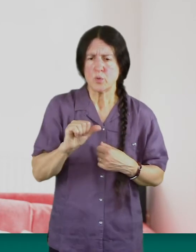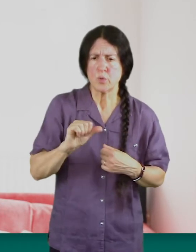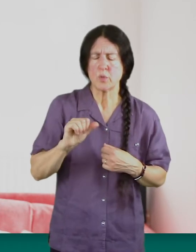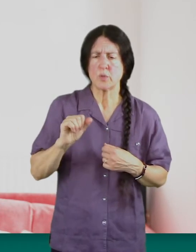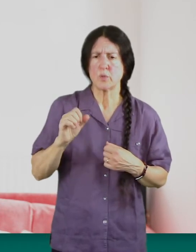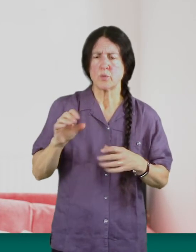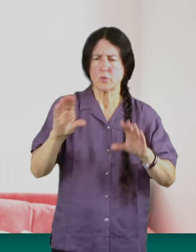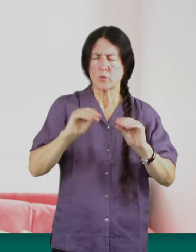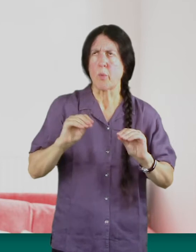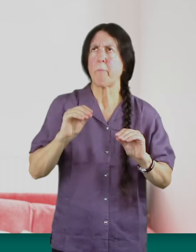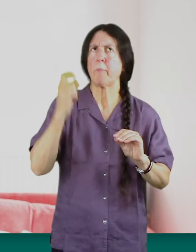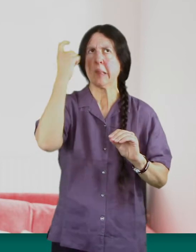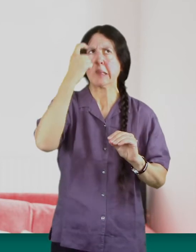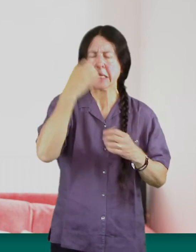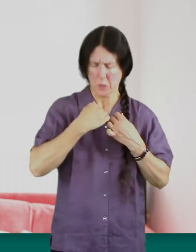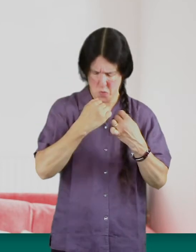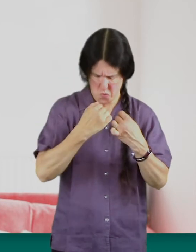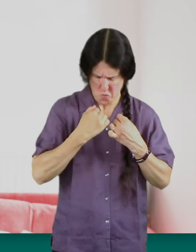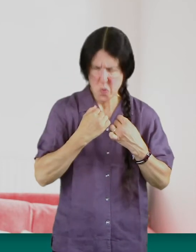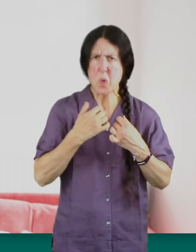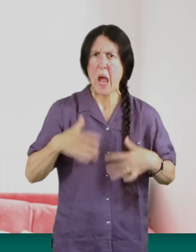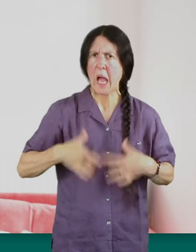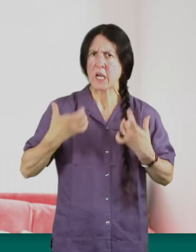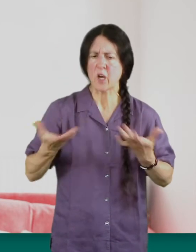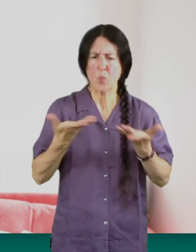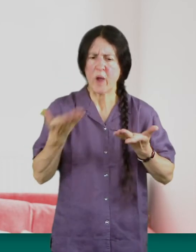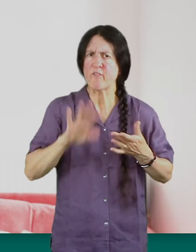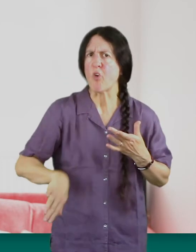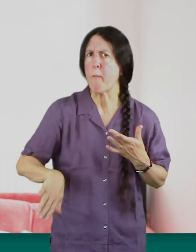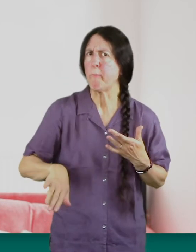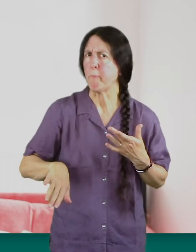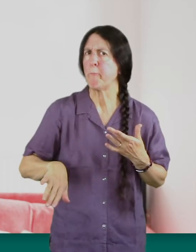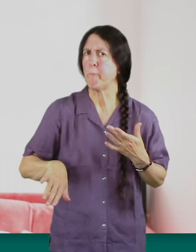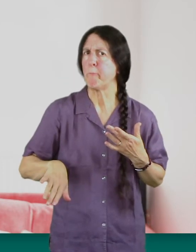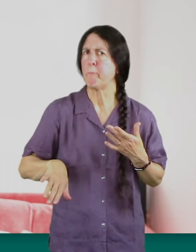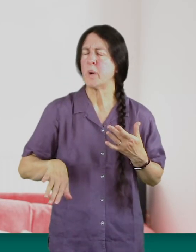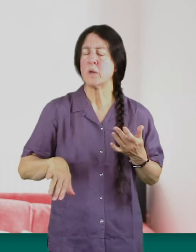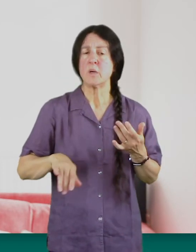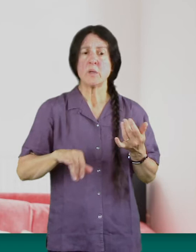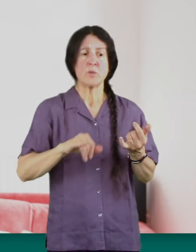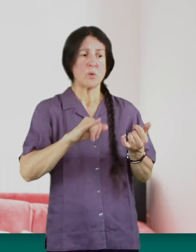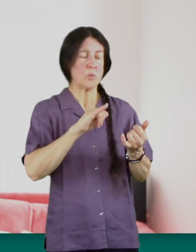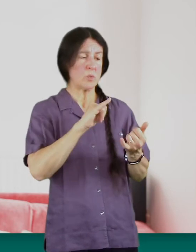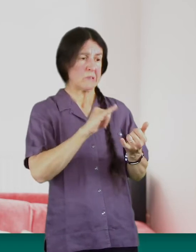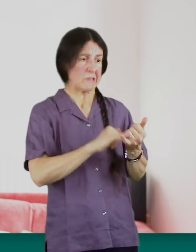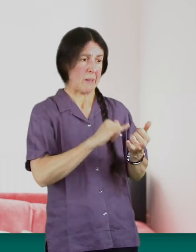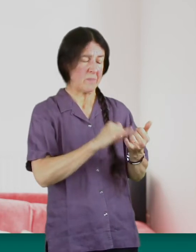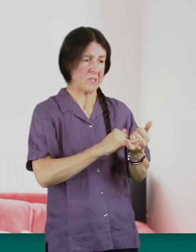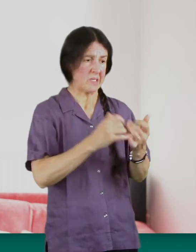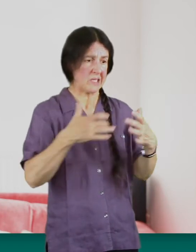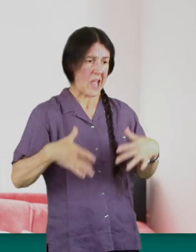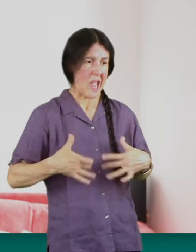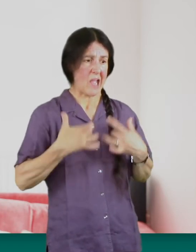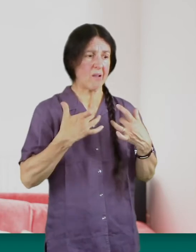for Samson of anger is belying this underroot, this undercurrent of